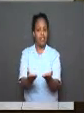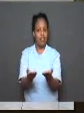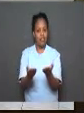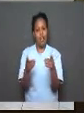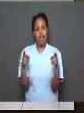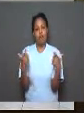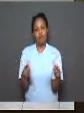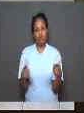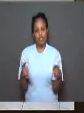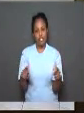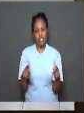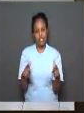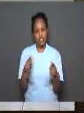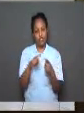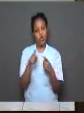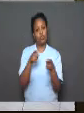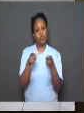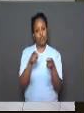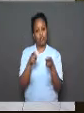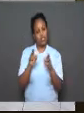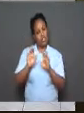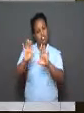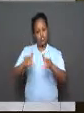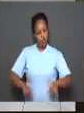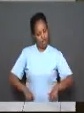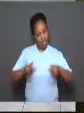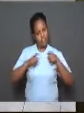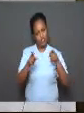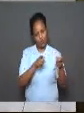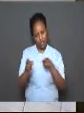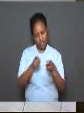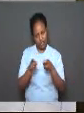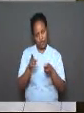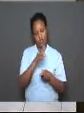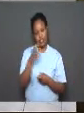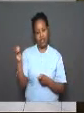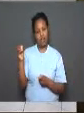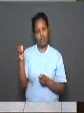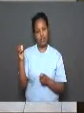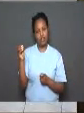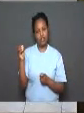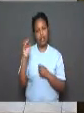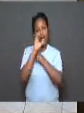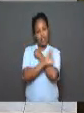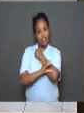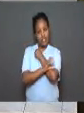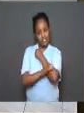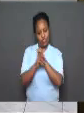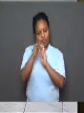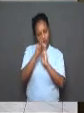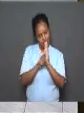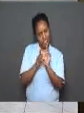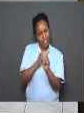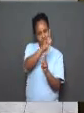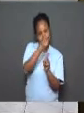citizens the opportunity to control their own lives and the direction of their